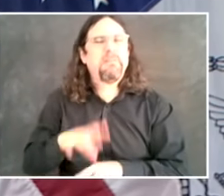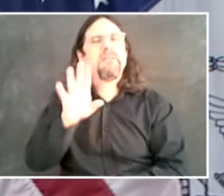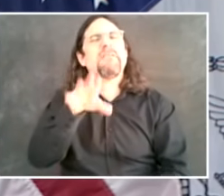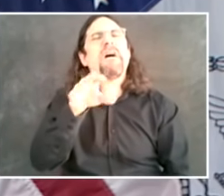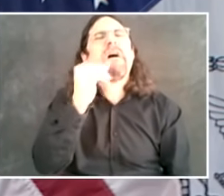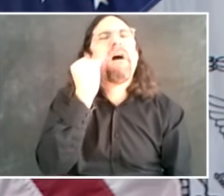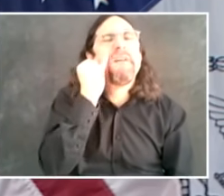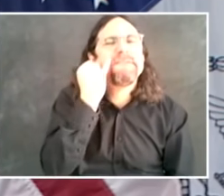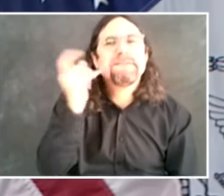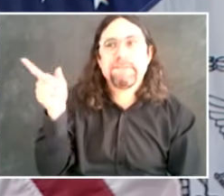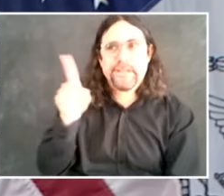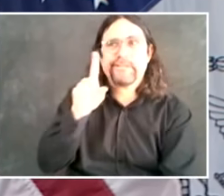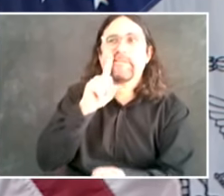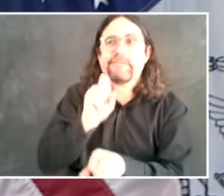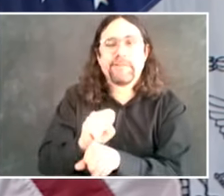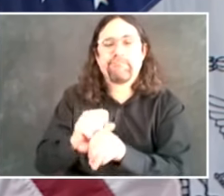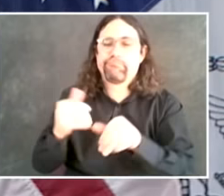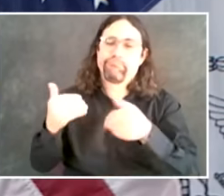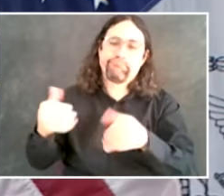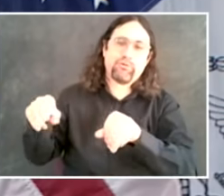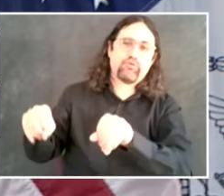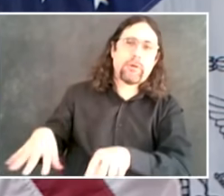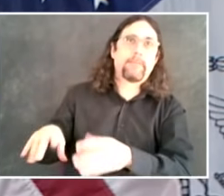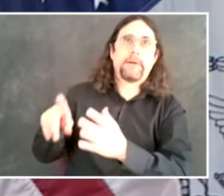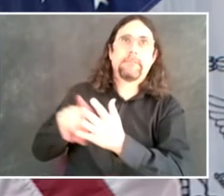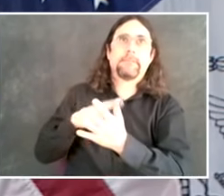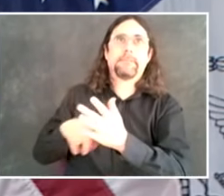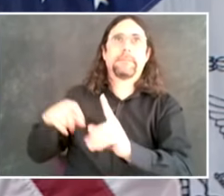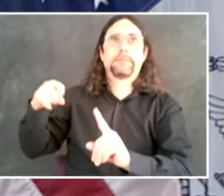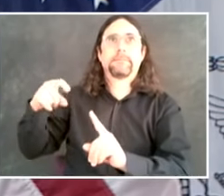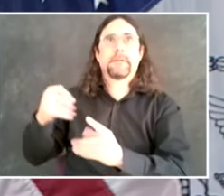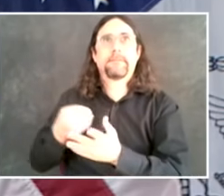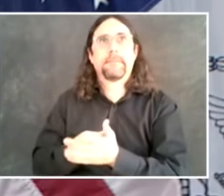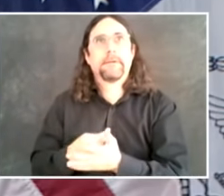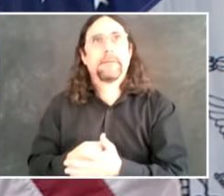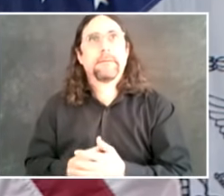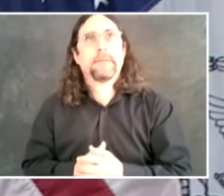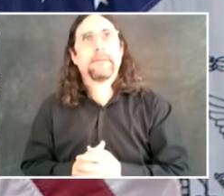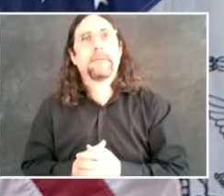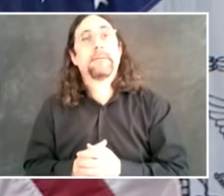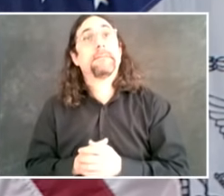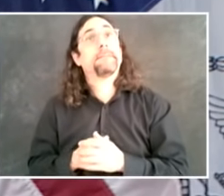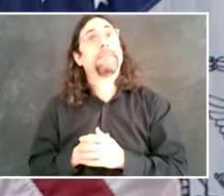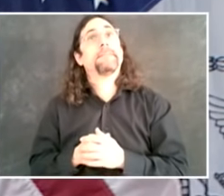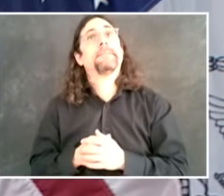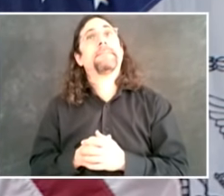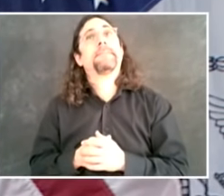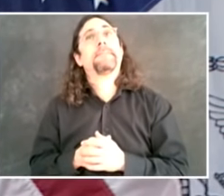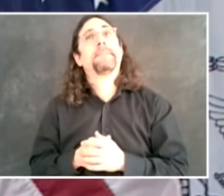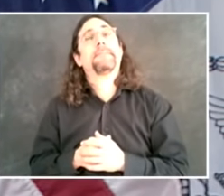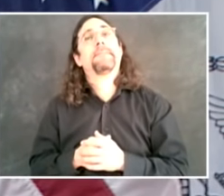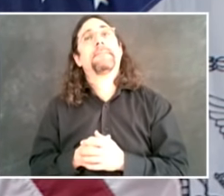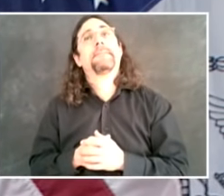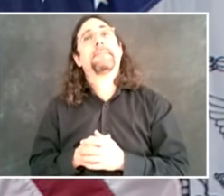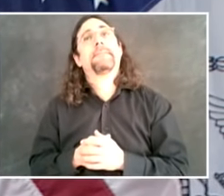heroes, the very people who've been saving our lives, those doctors, those nurses,